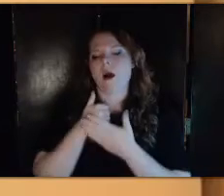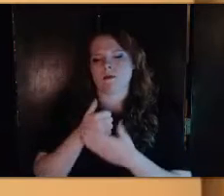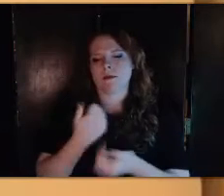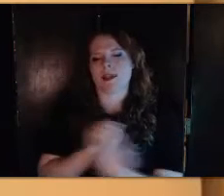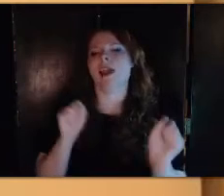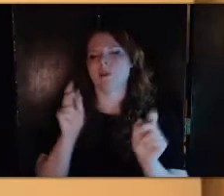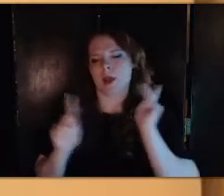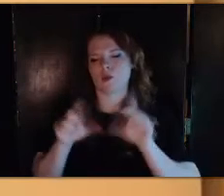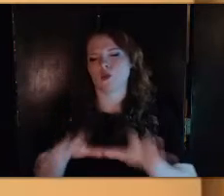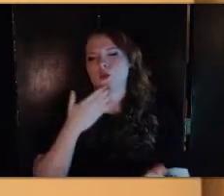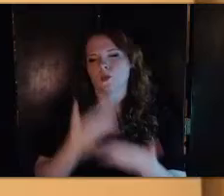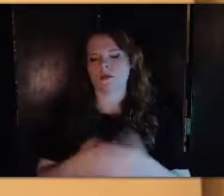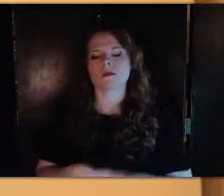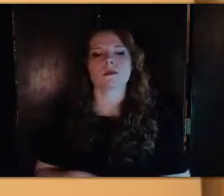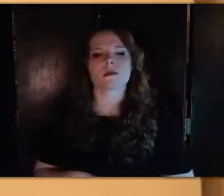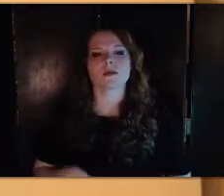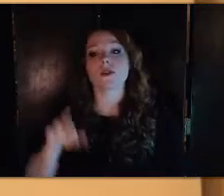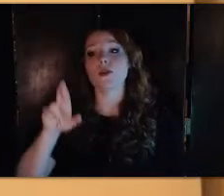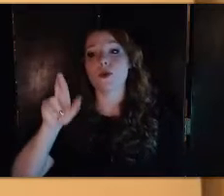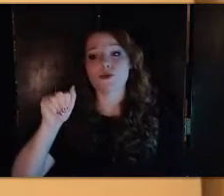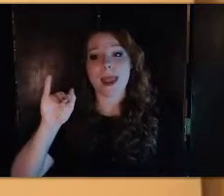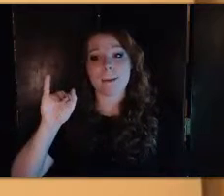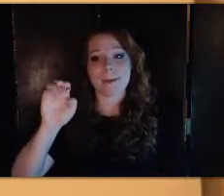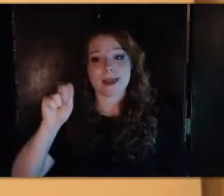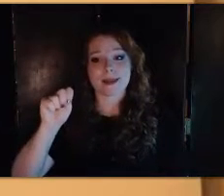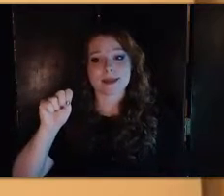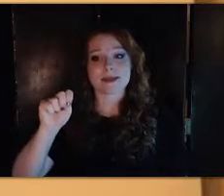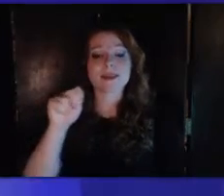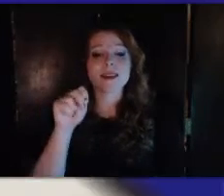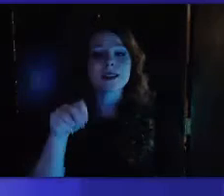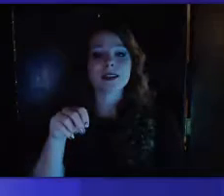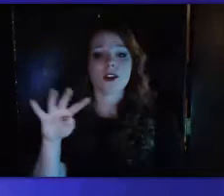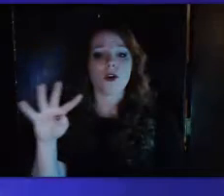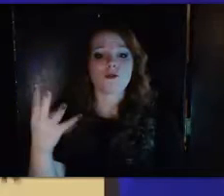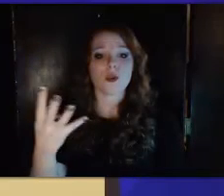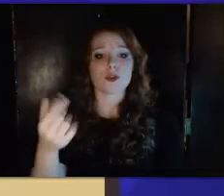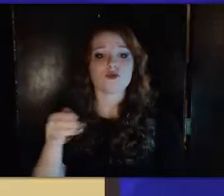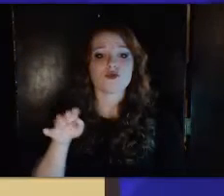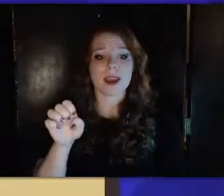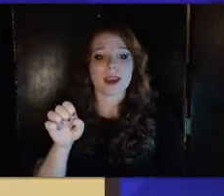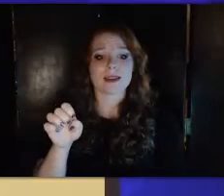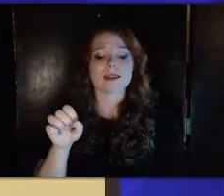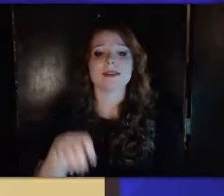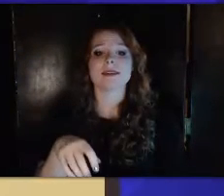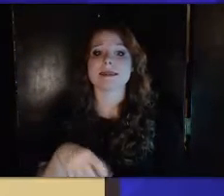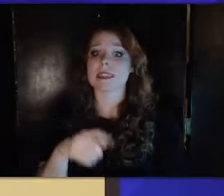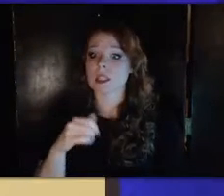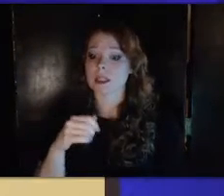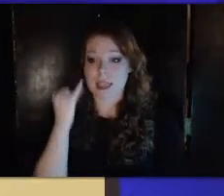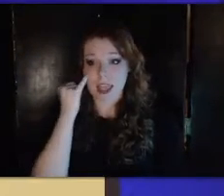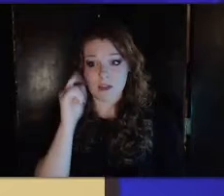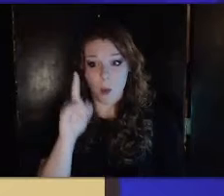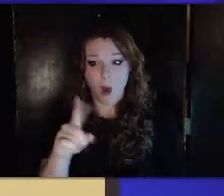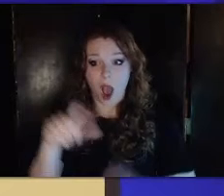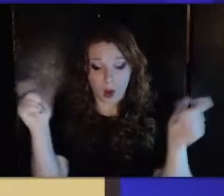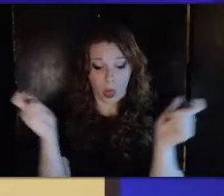good. Ramus is a fourth grader at Cochran Elementary in Louisville, Kentucky with an environmental query. If you could bring one